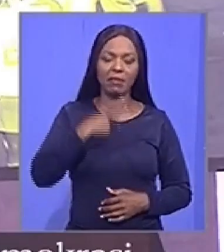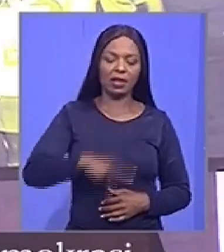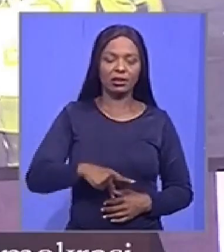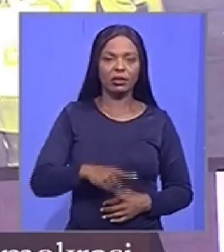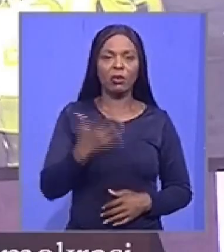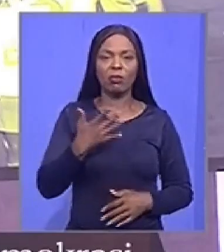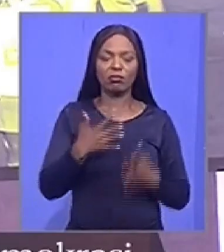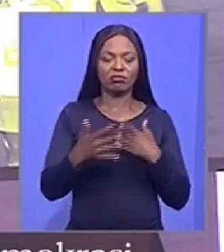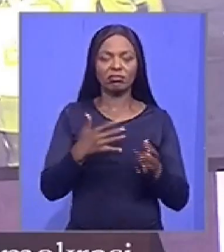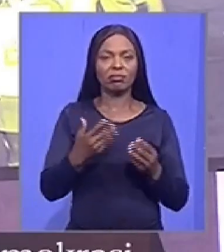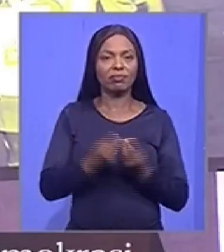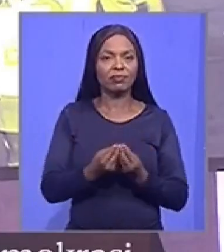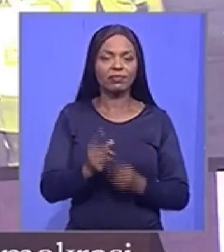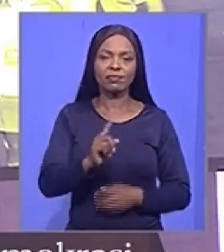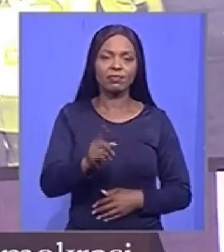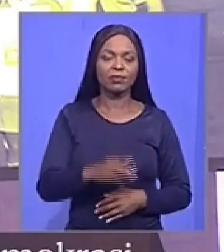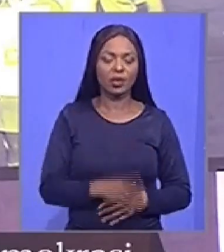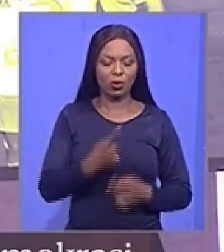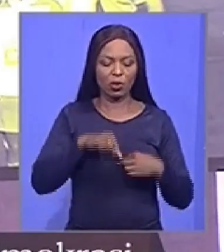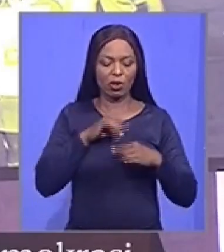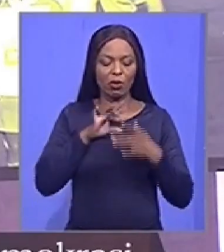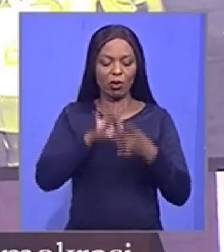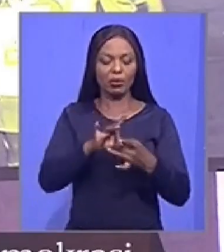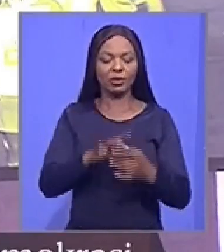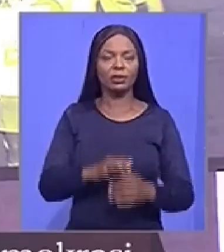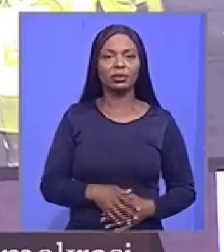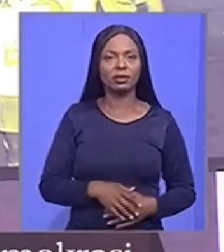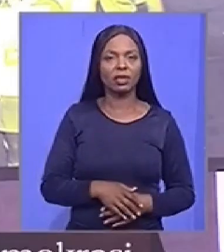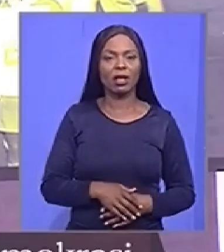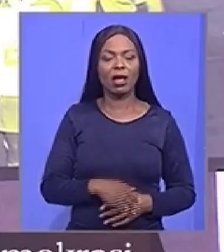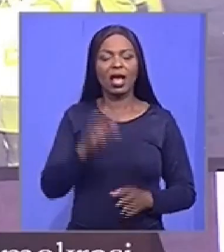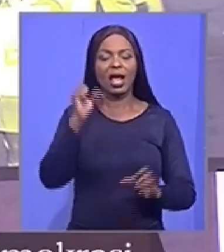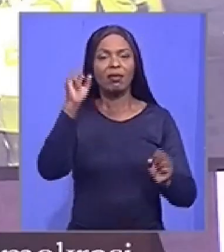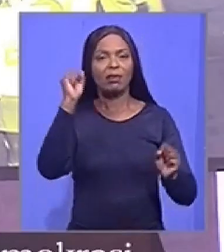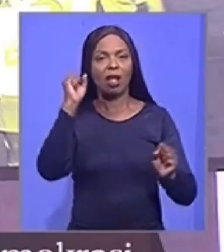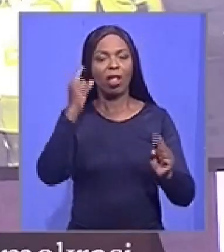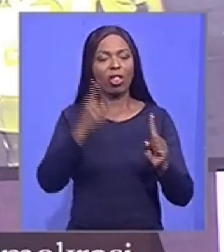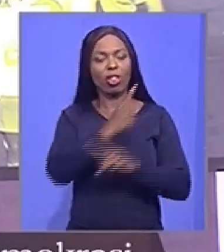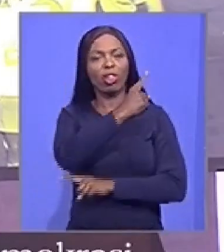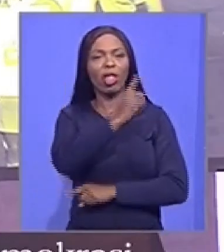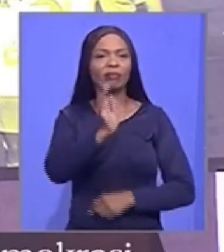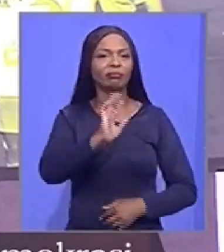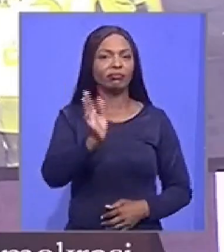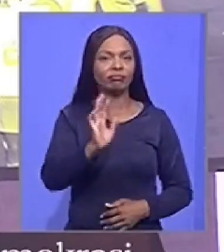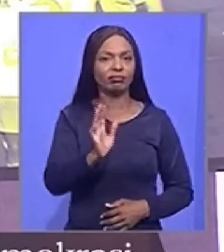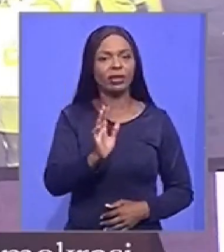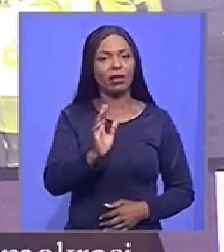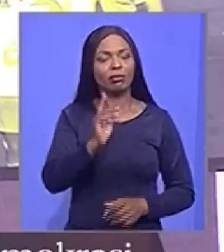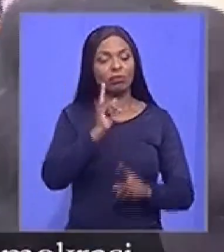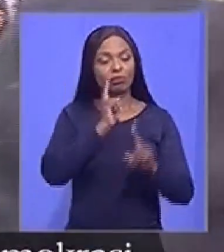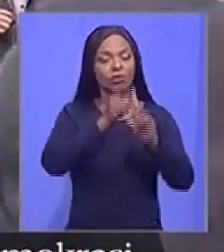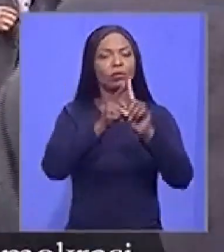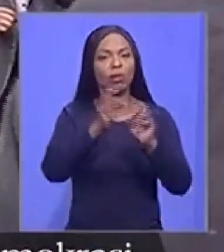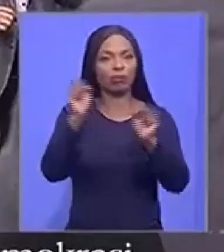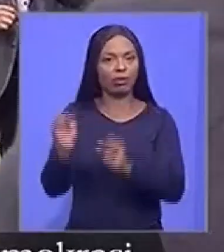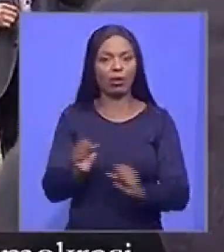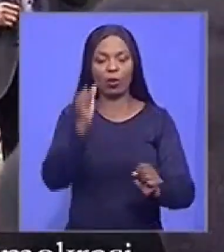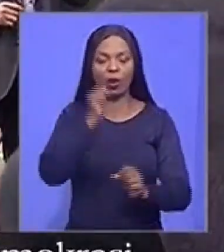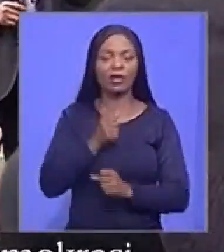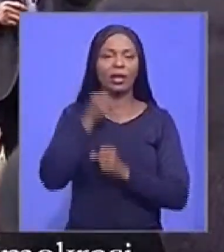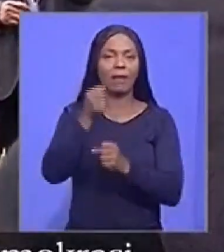online. We commit to not spreading misinformation and disinformation in our campaigning.